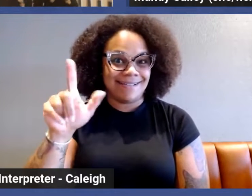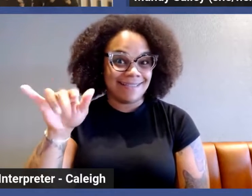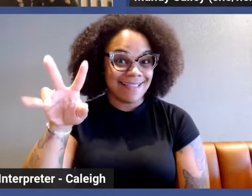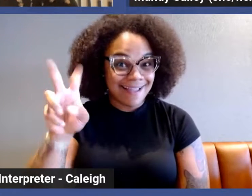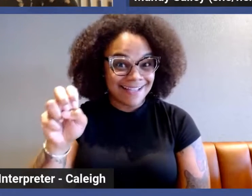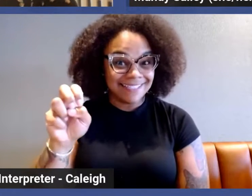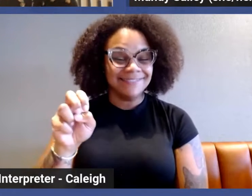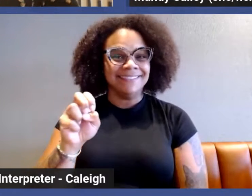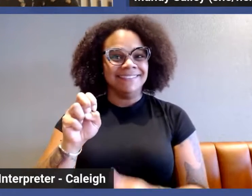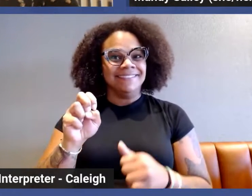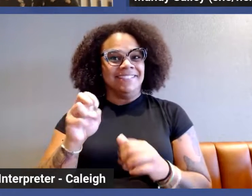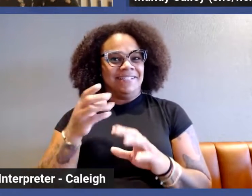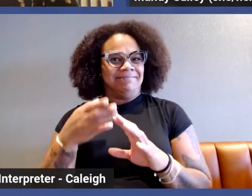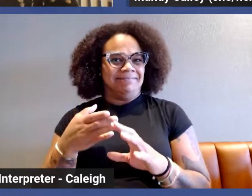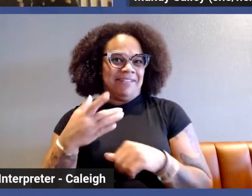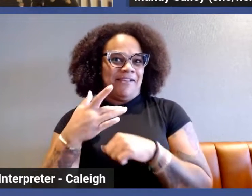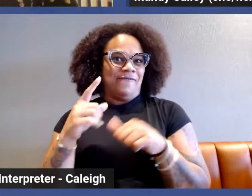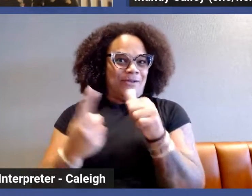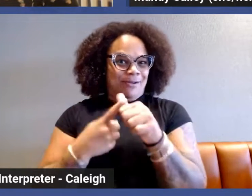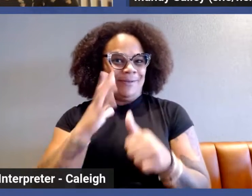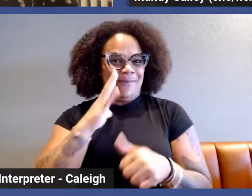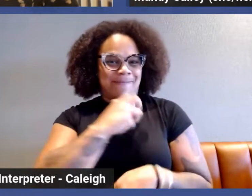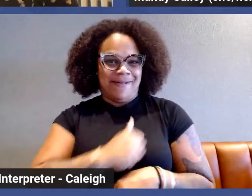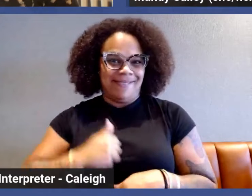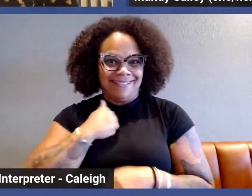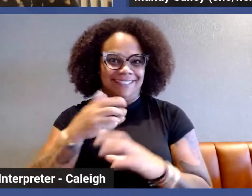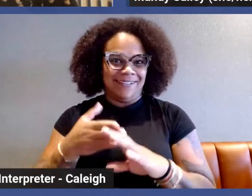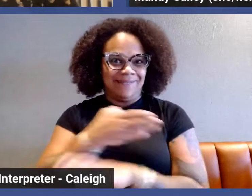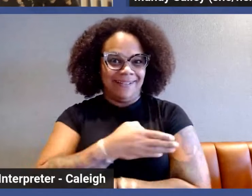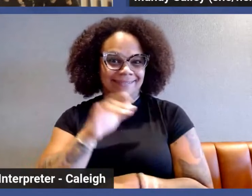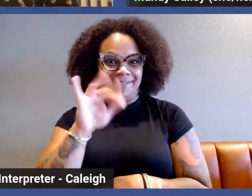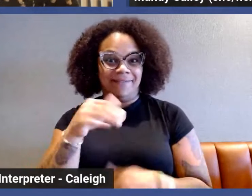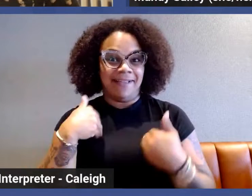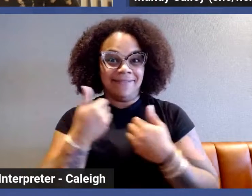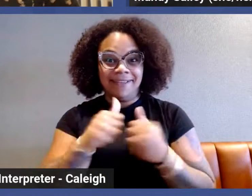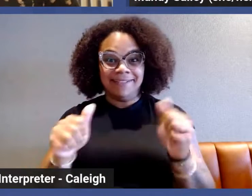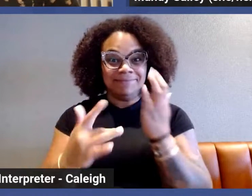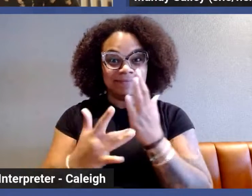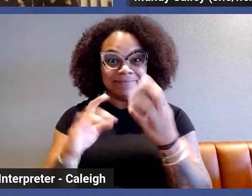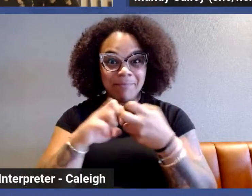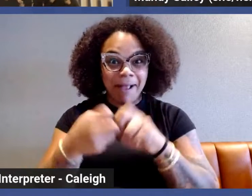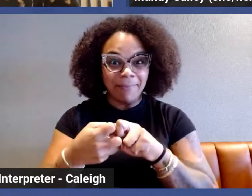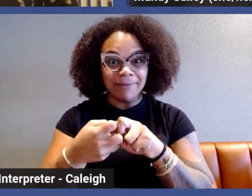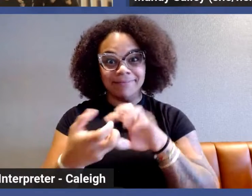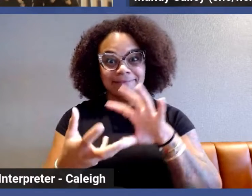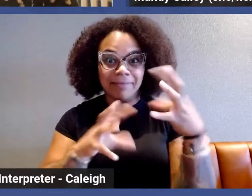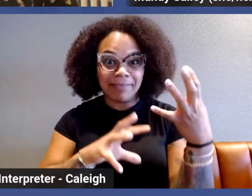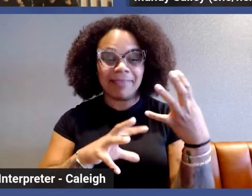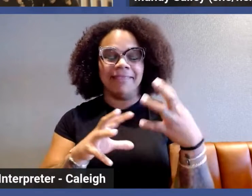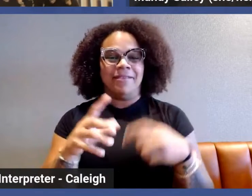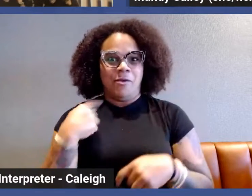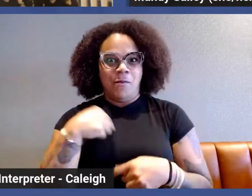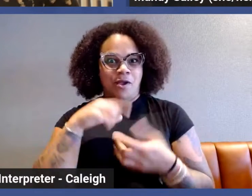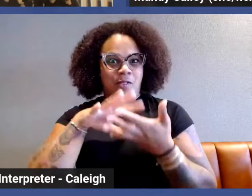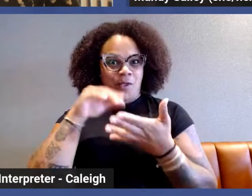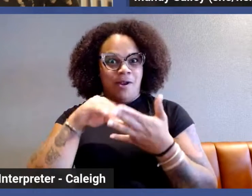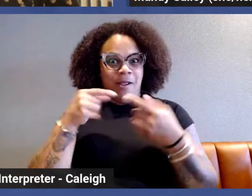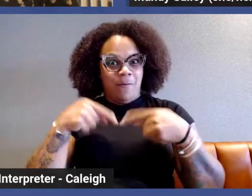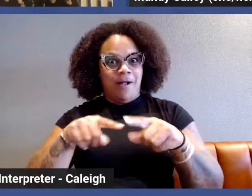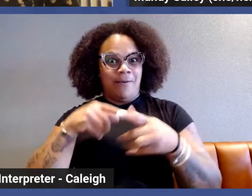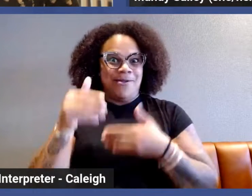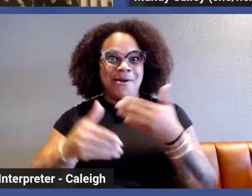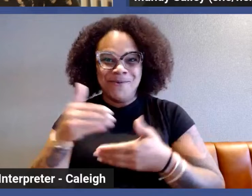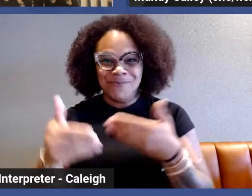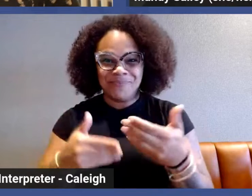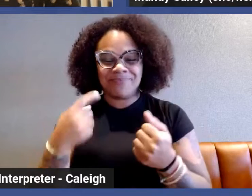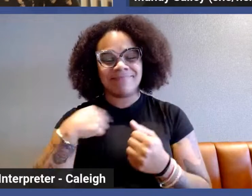Apologize in advance if we have any glitches or tech errors. We're learning as we go. And I'm really excited about